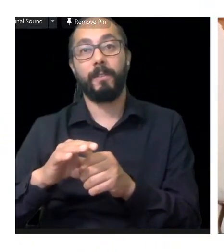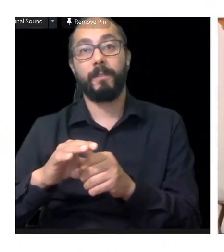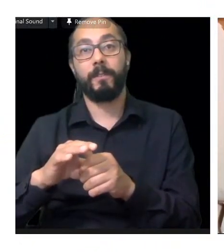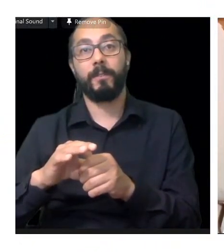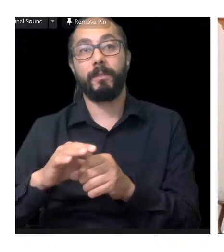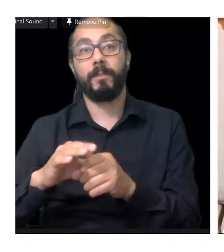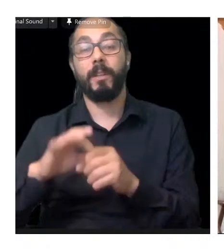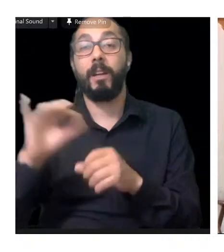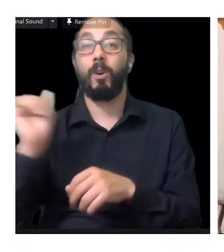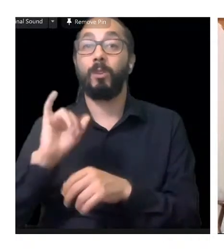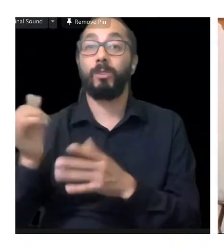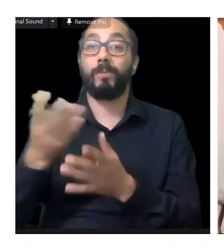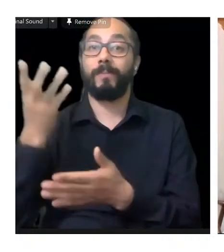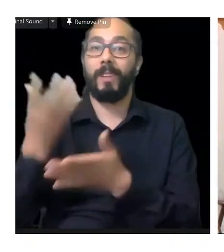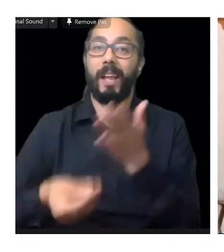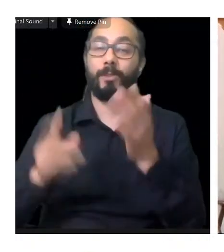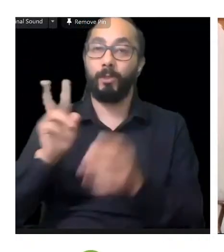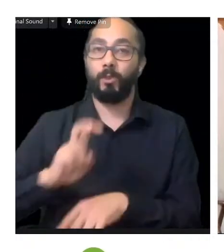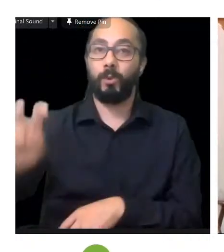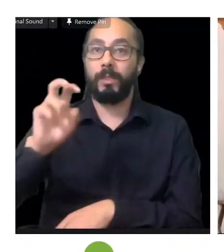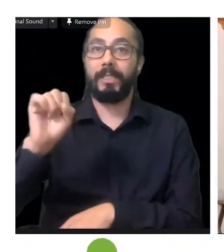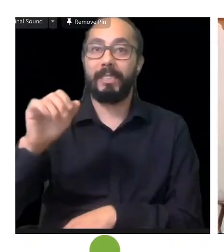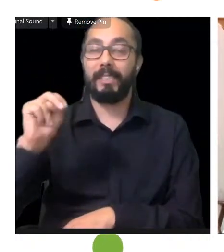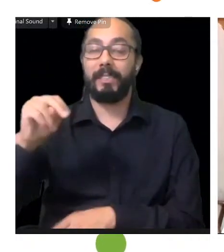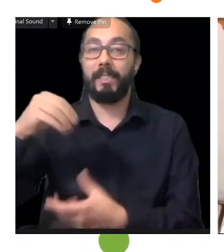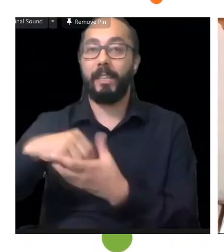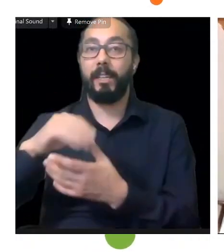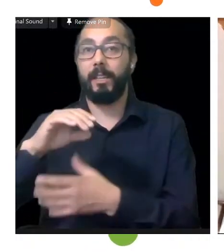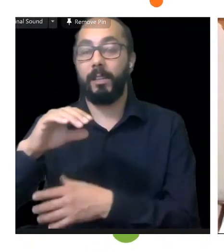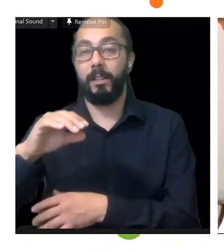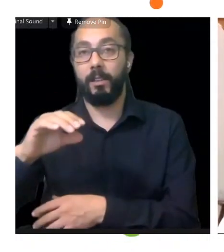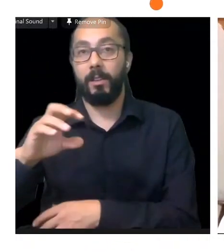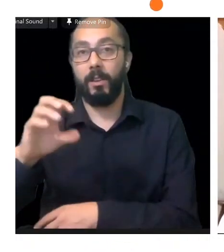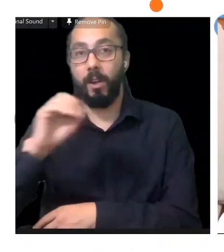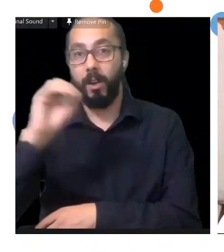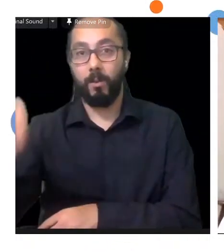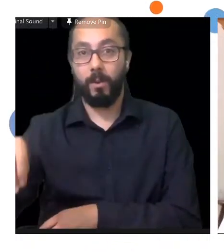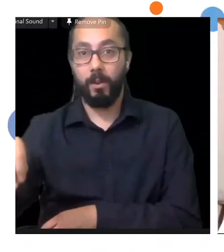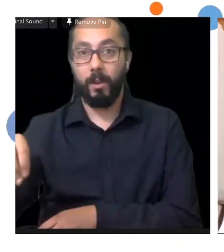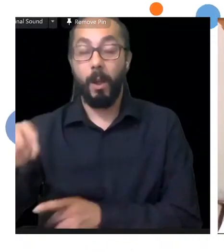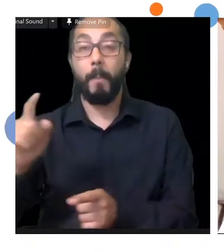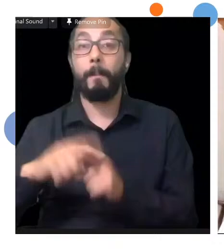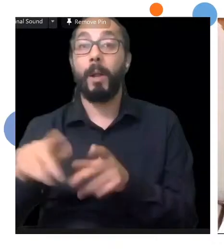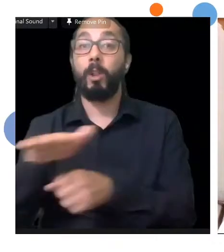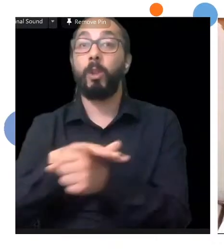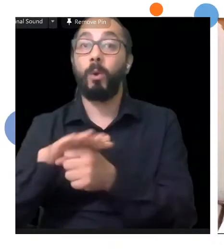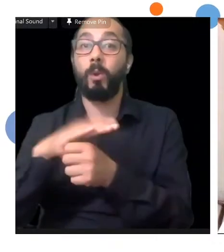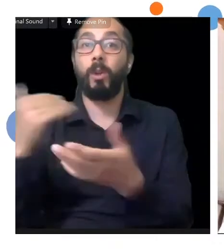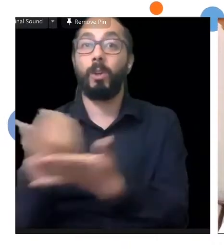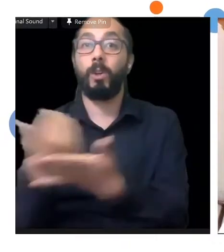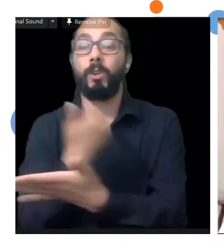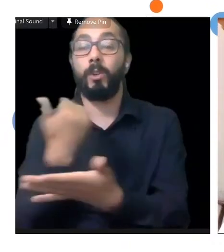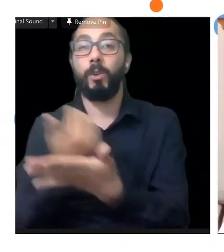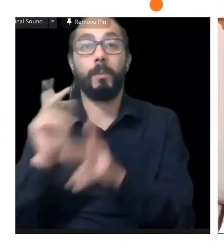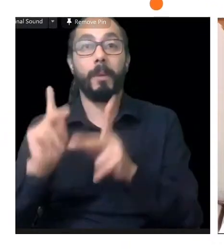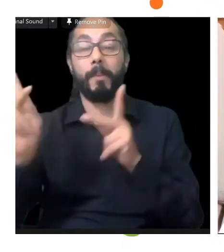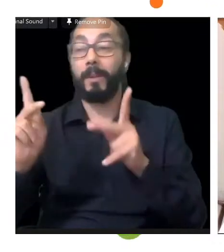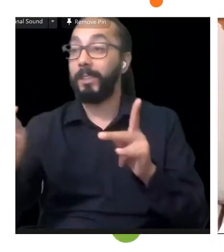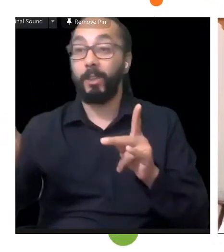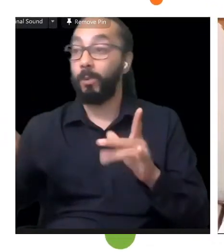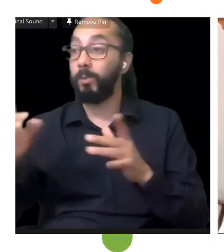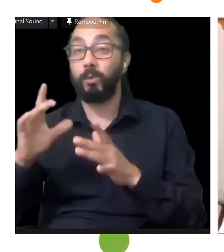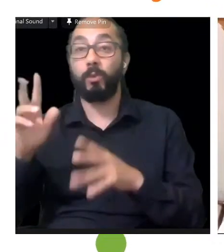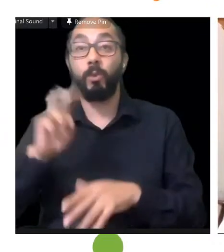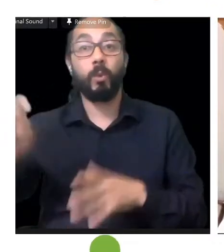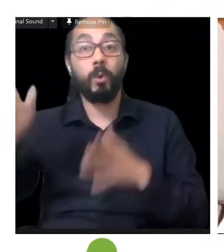tourist season in Ottawa, local new patrons filled in the gap, and they are